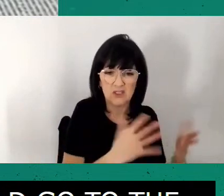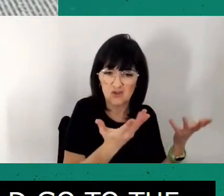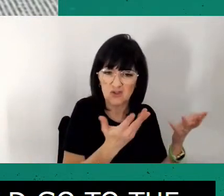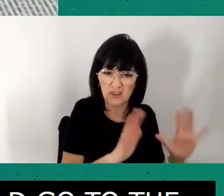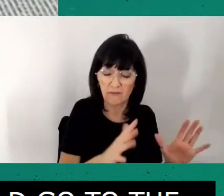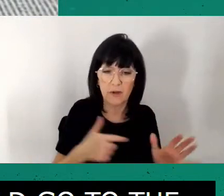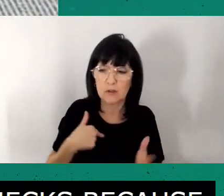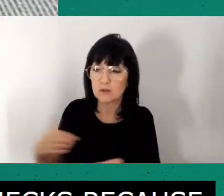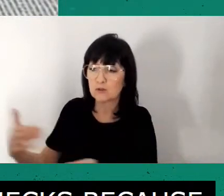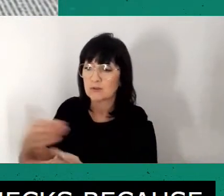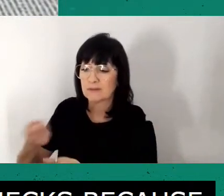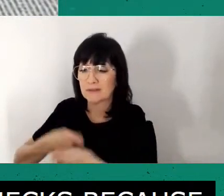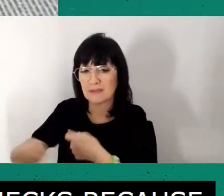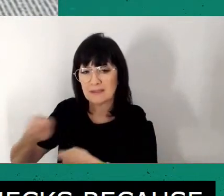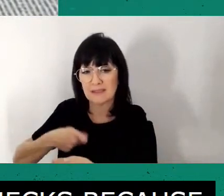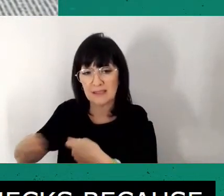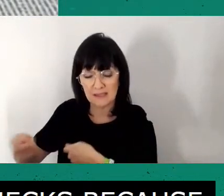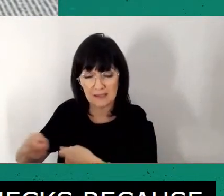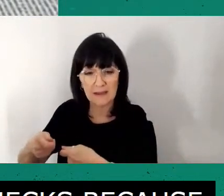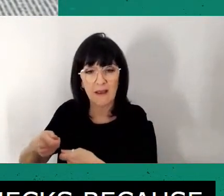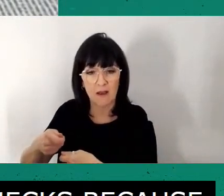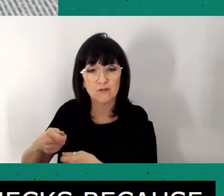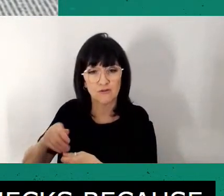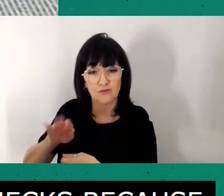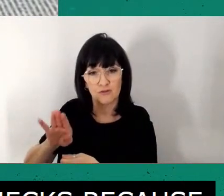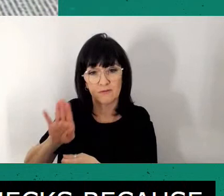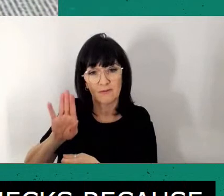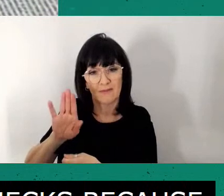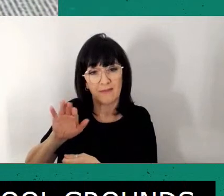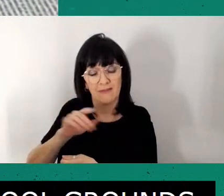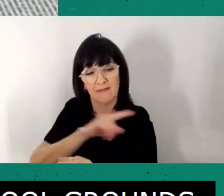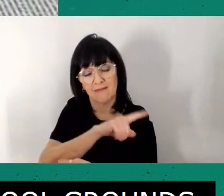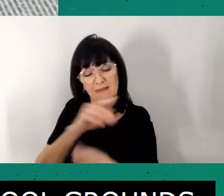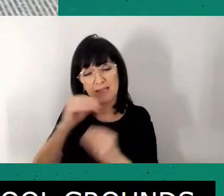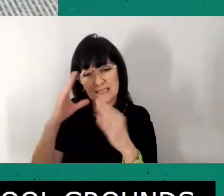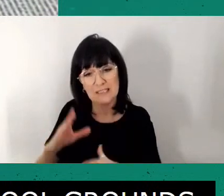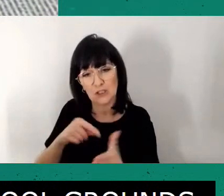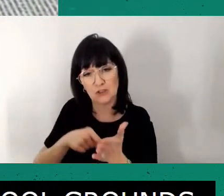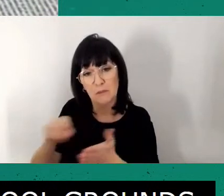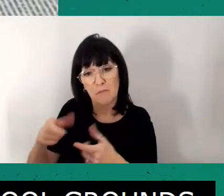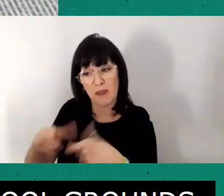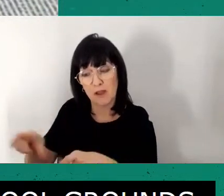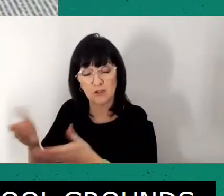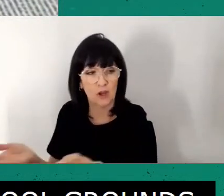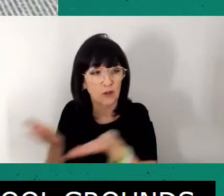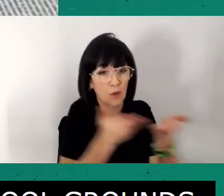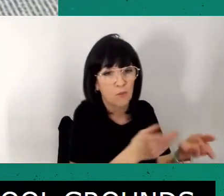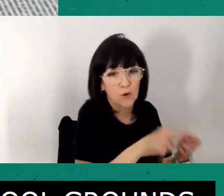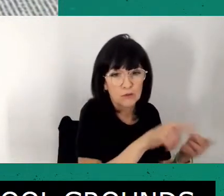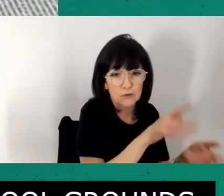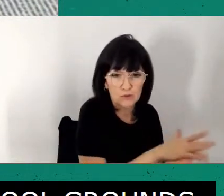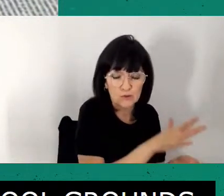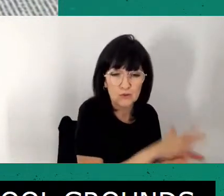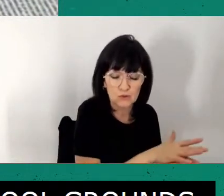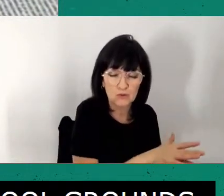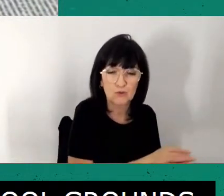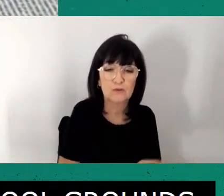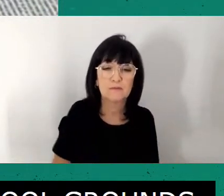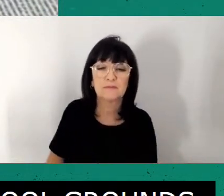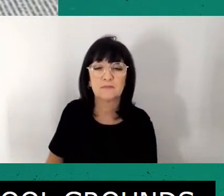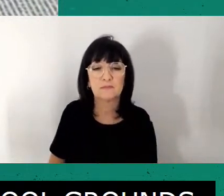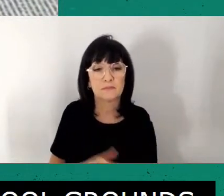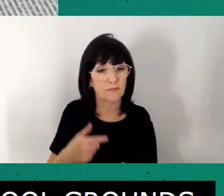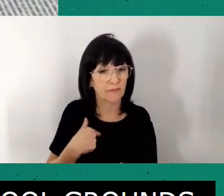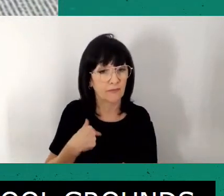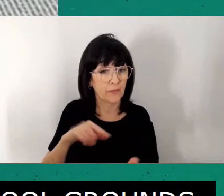got a lot of other kinds of experiences besides education from textbooks. When I graduated from the 9th grade, I was